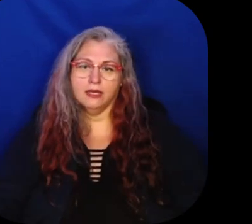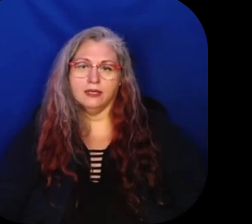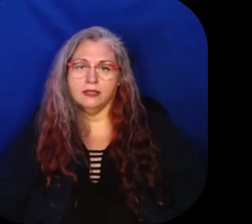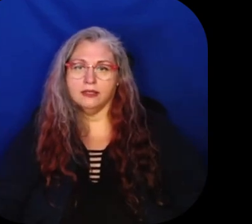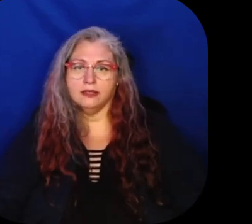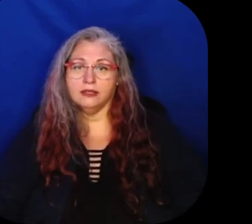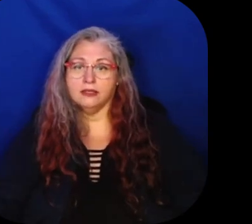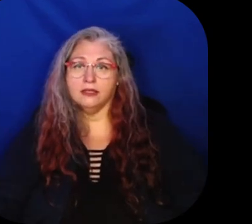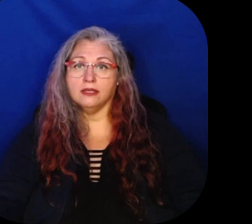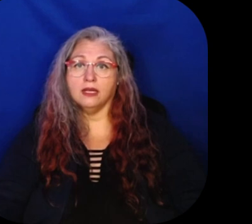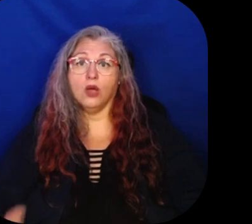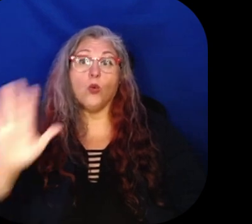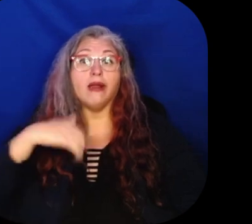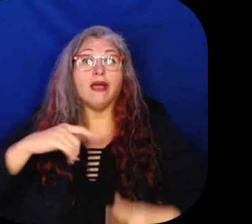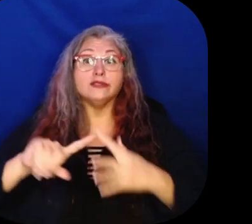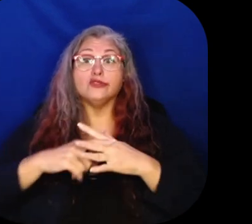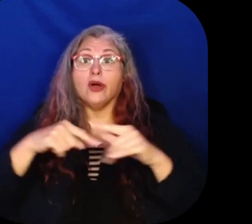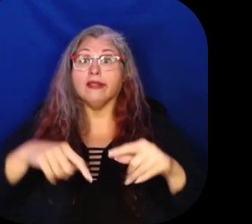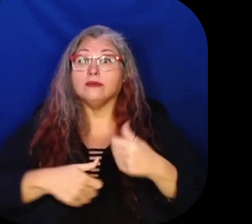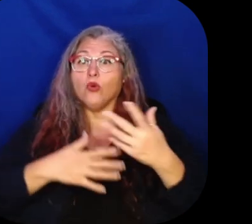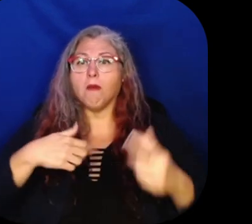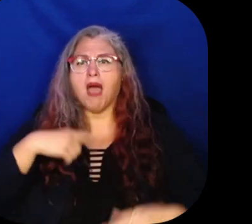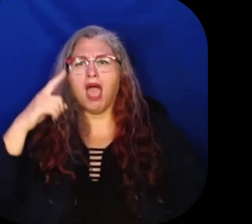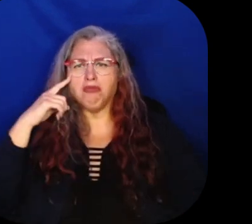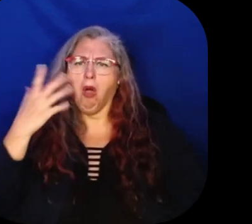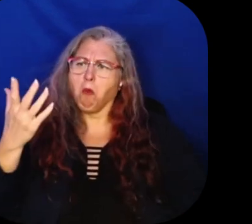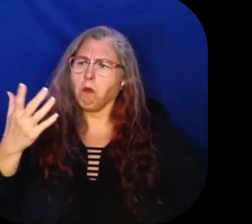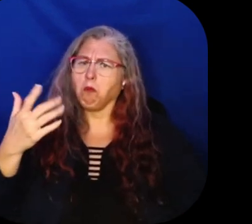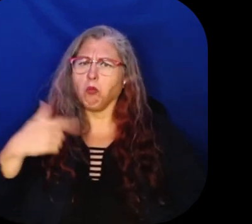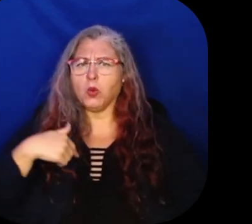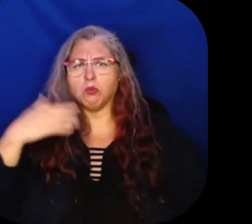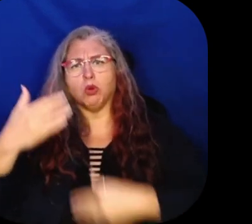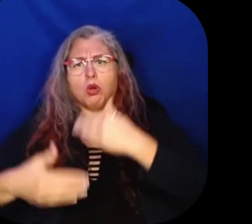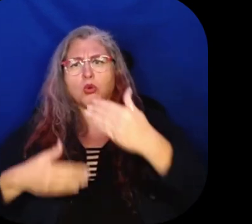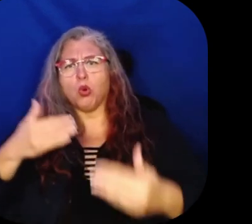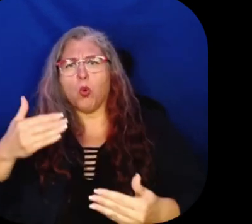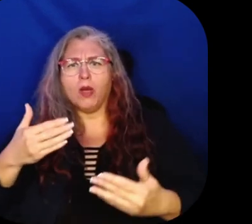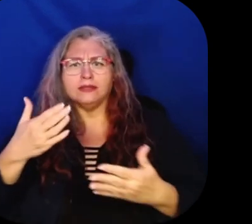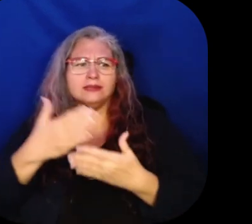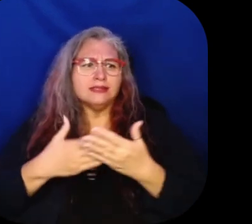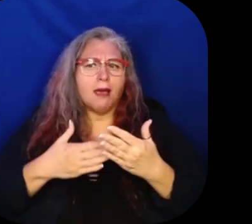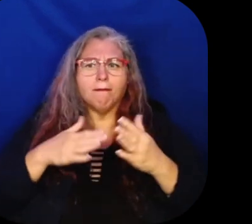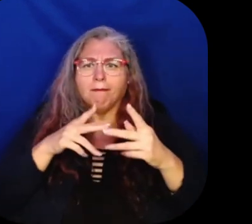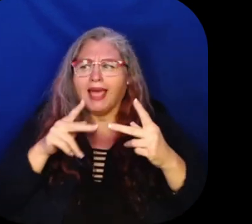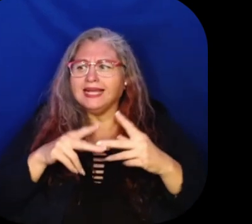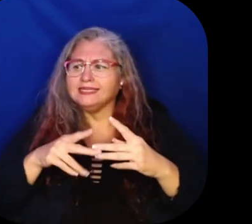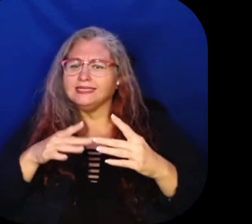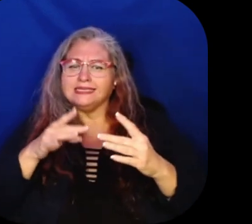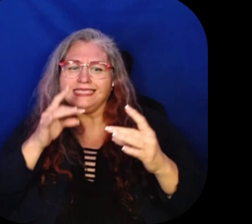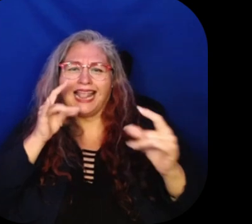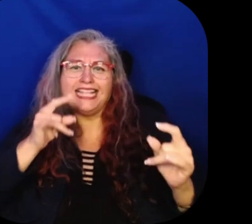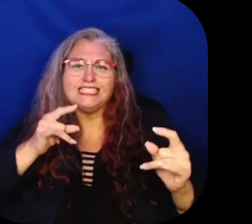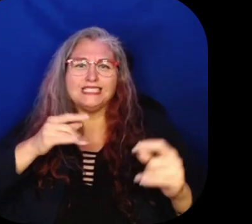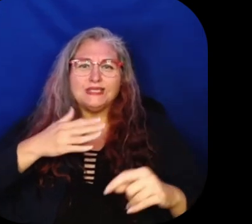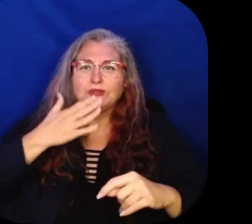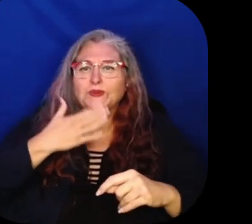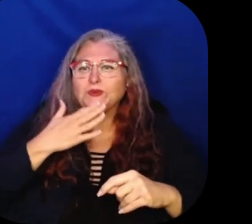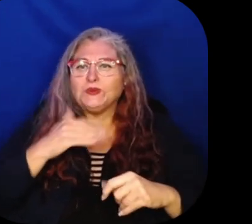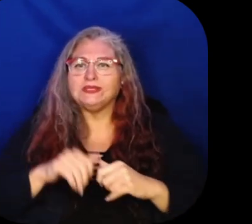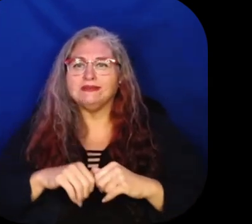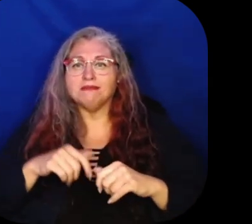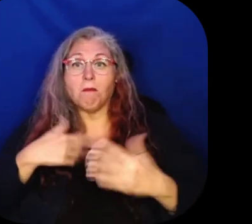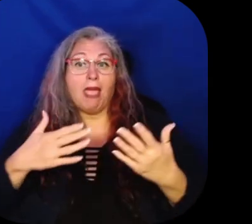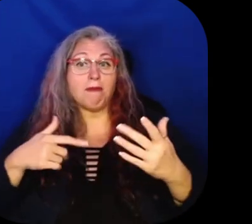When I started this poem, I thought we were going somewhere, someplace sweet and delicious. And I may have gotten